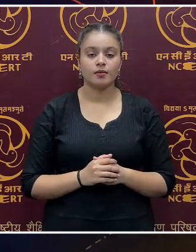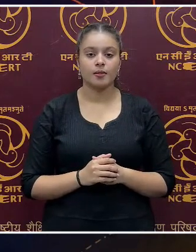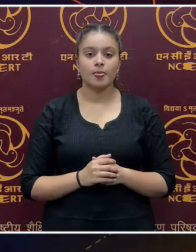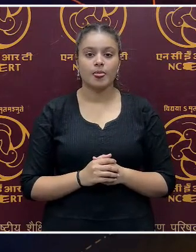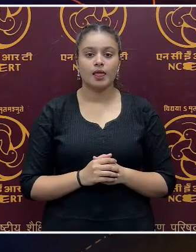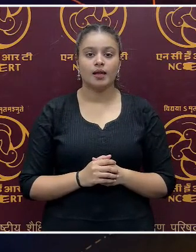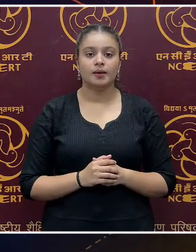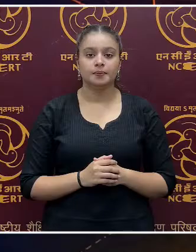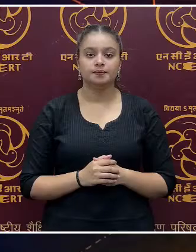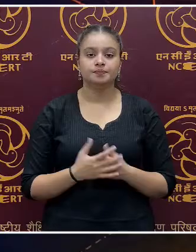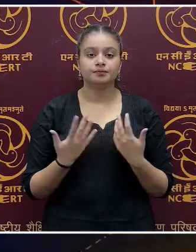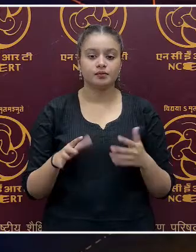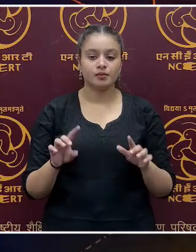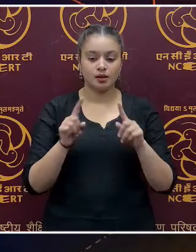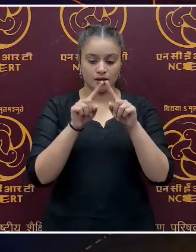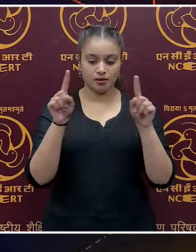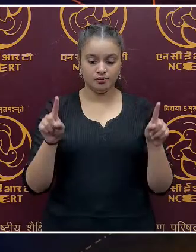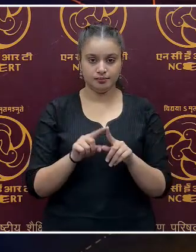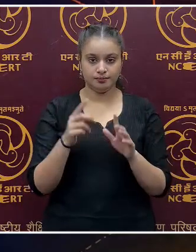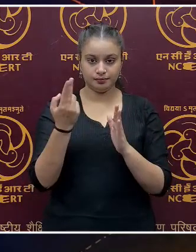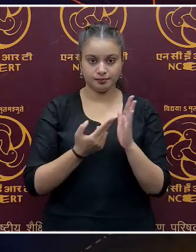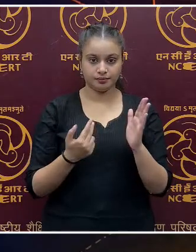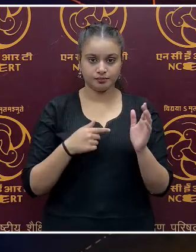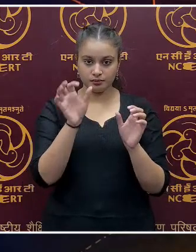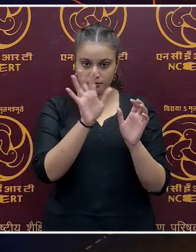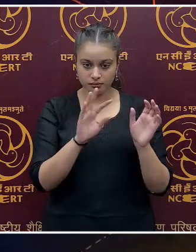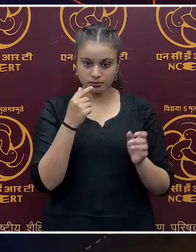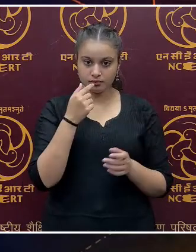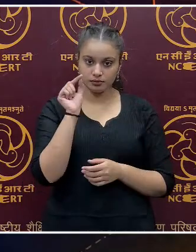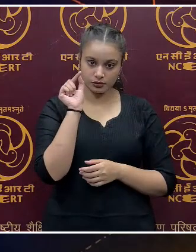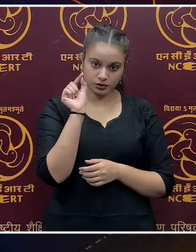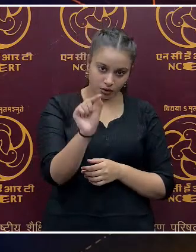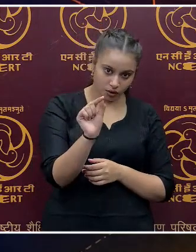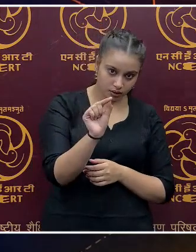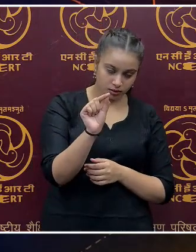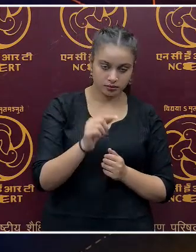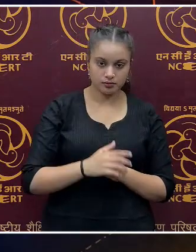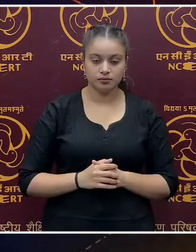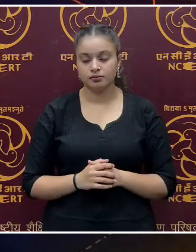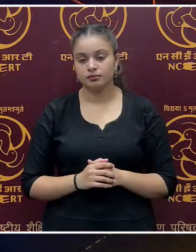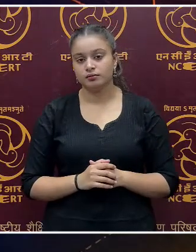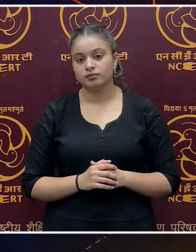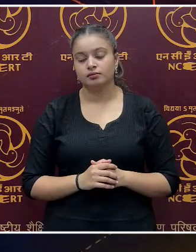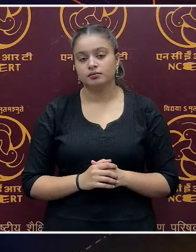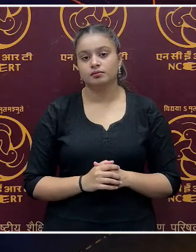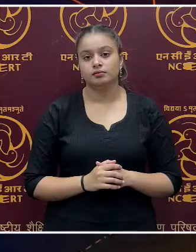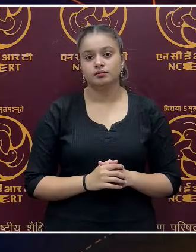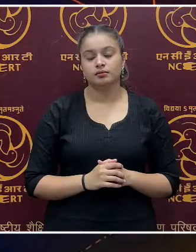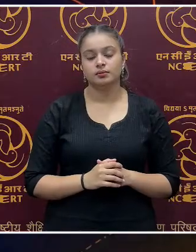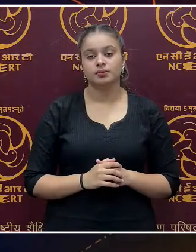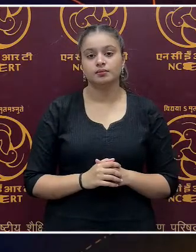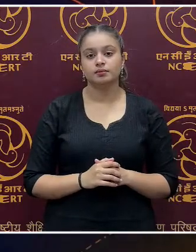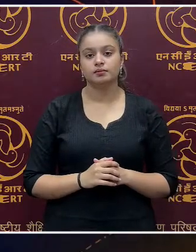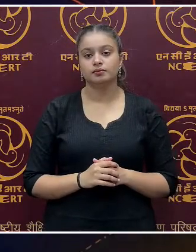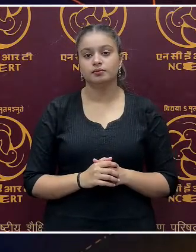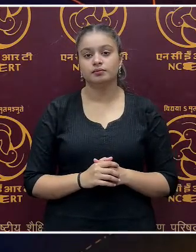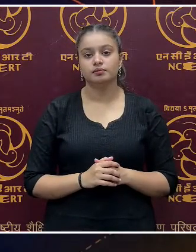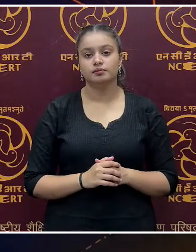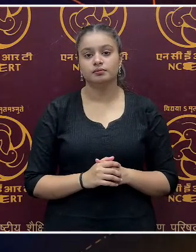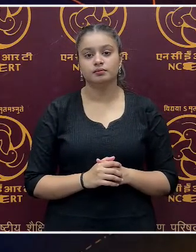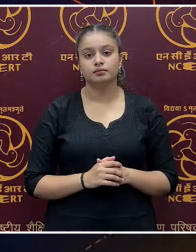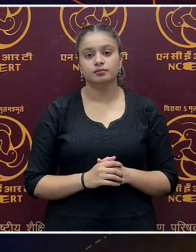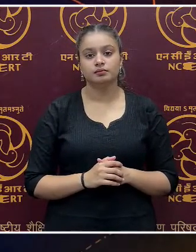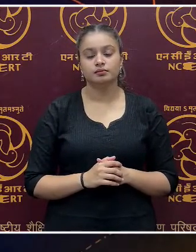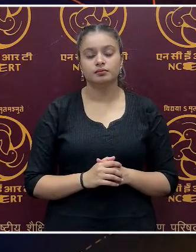put anywhere on the this workspace the cursor. I have mentioned here vertex,